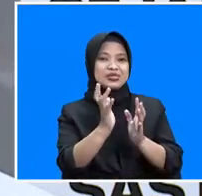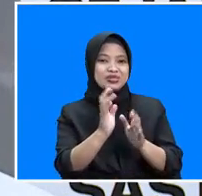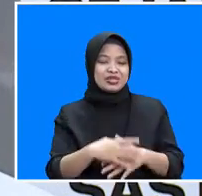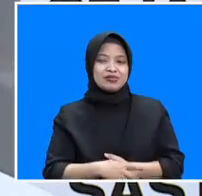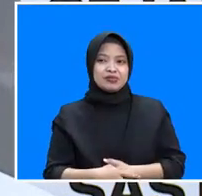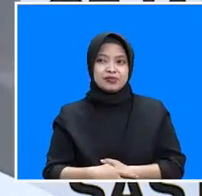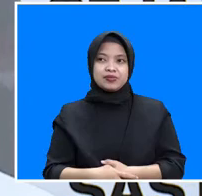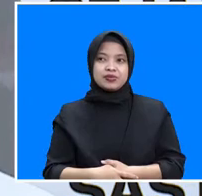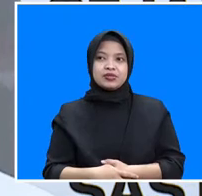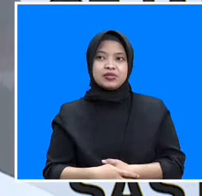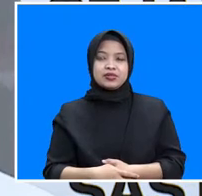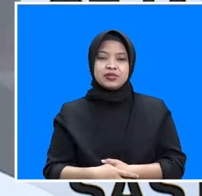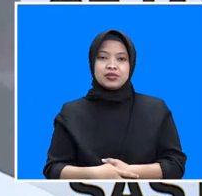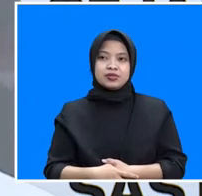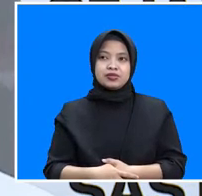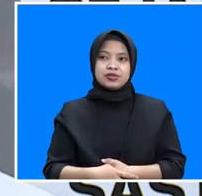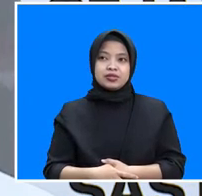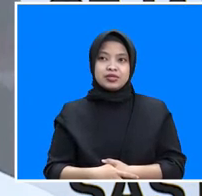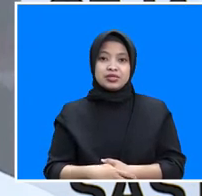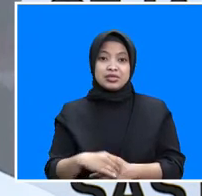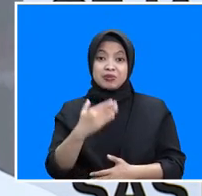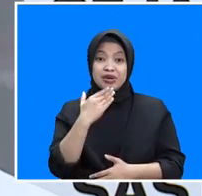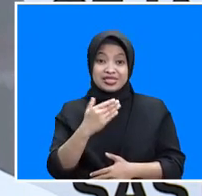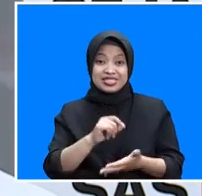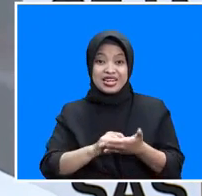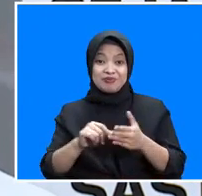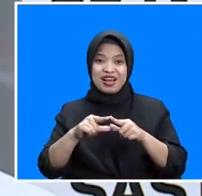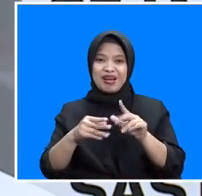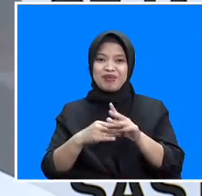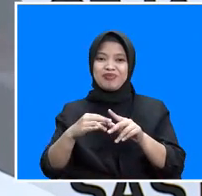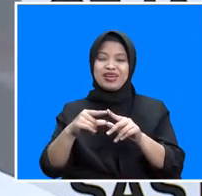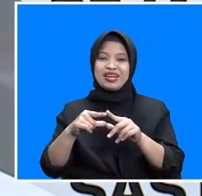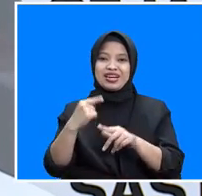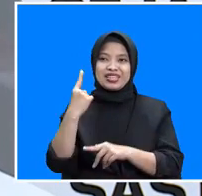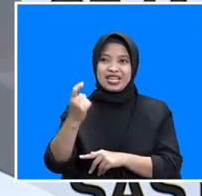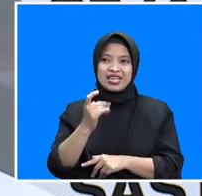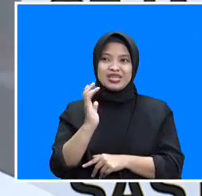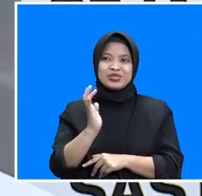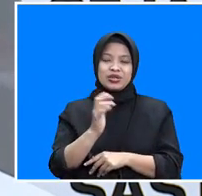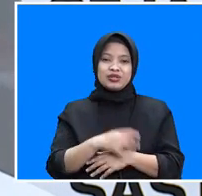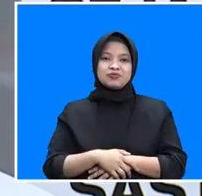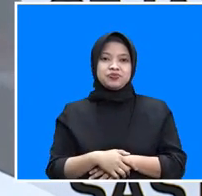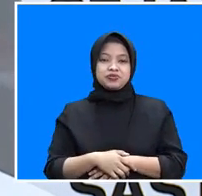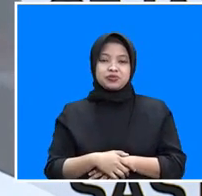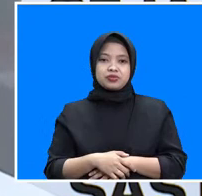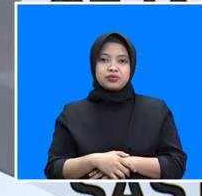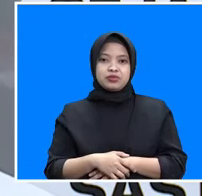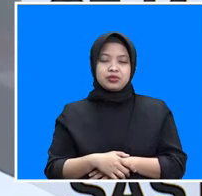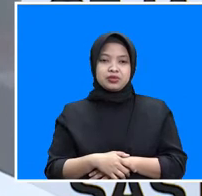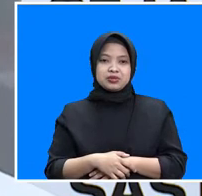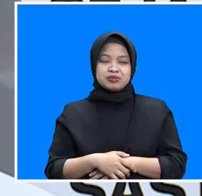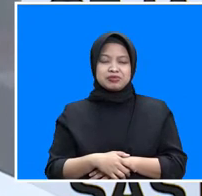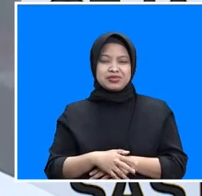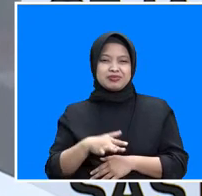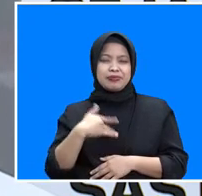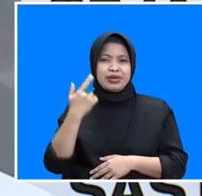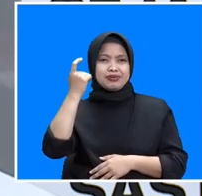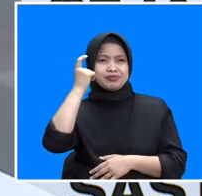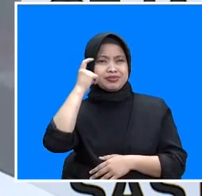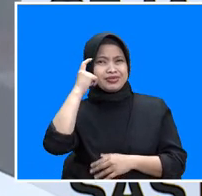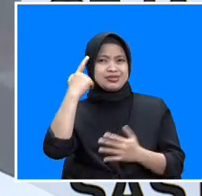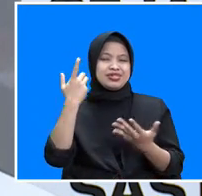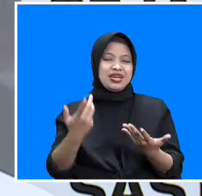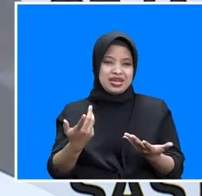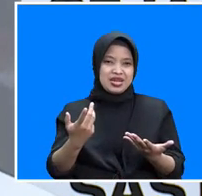question, Pak Iwan, and thank you, Amira, as well. I think perhaps I'd like to sort